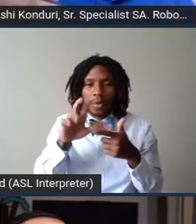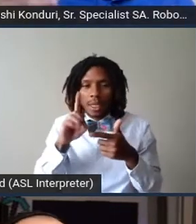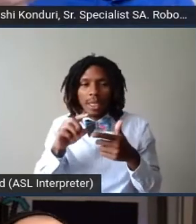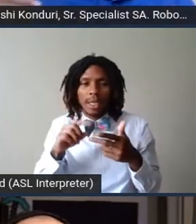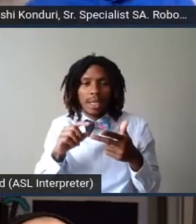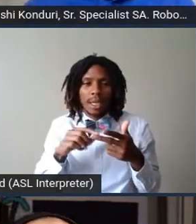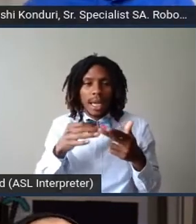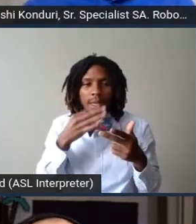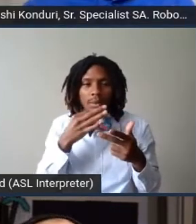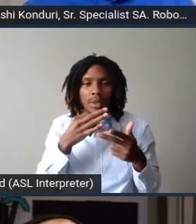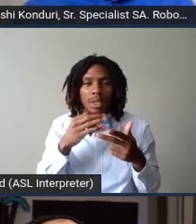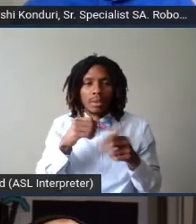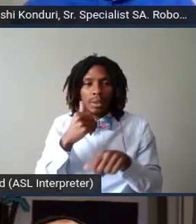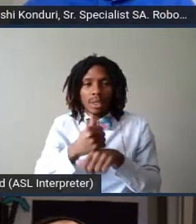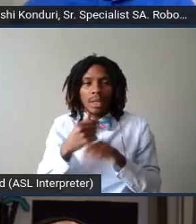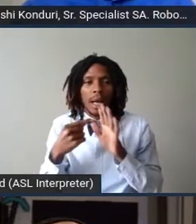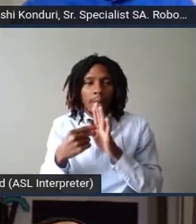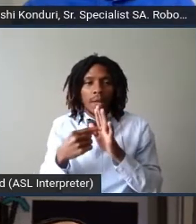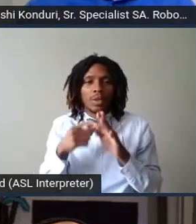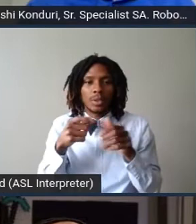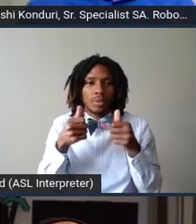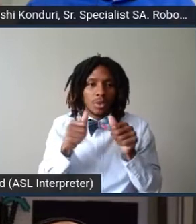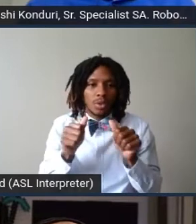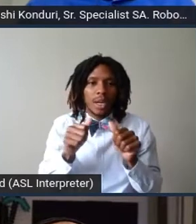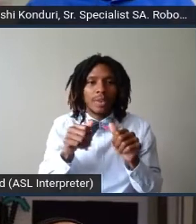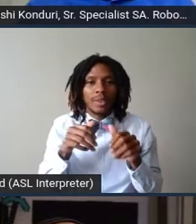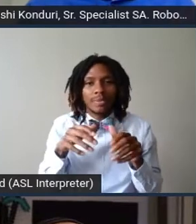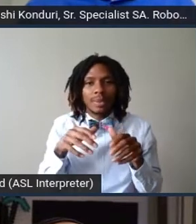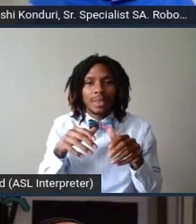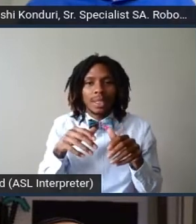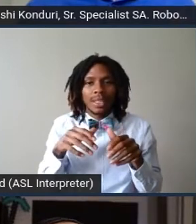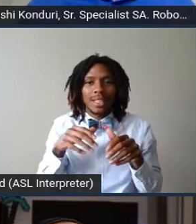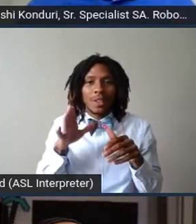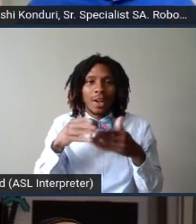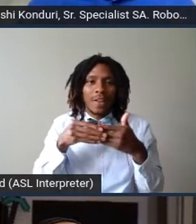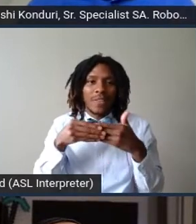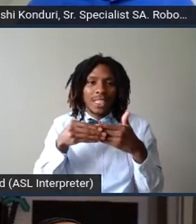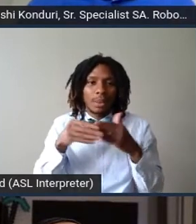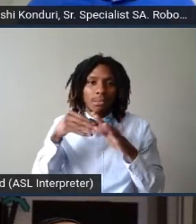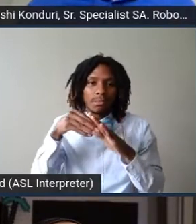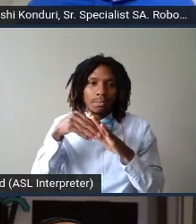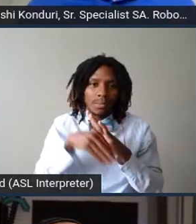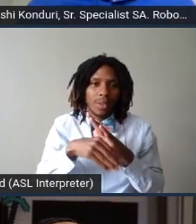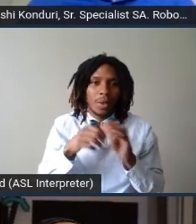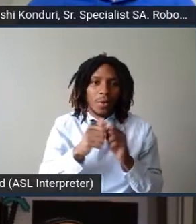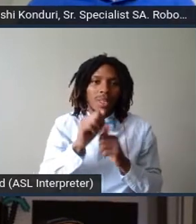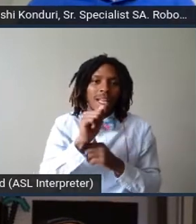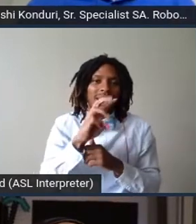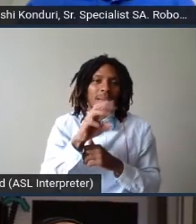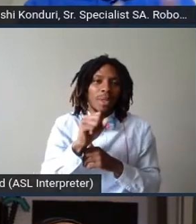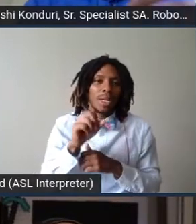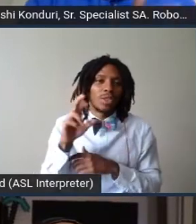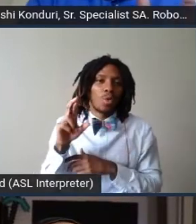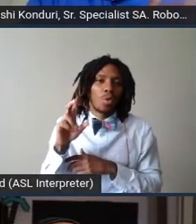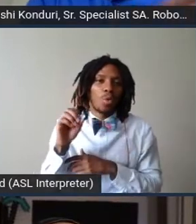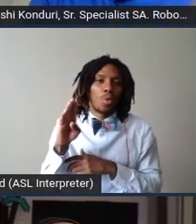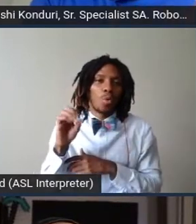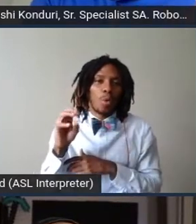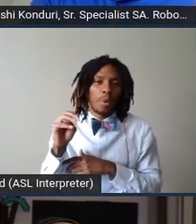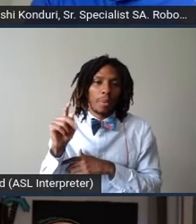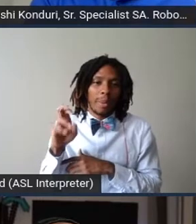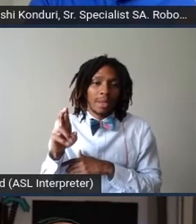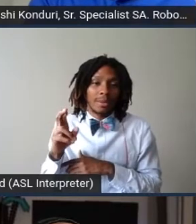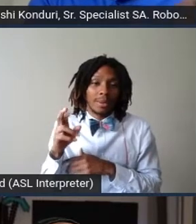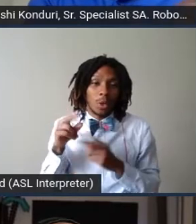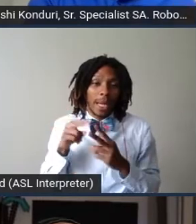those models and put in the effort to do it and lose a bit of flexibility that you get with AWS RoboMaker. So either you kind of have